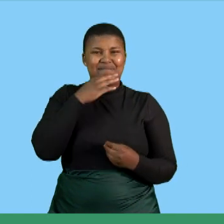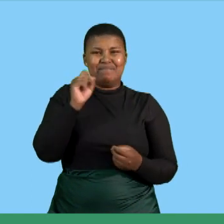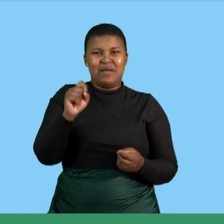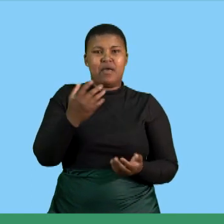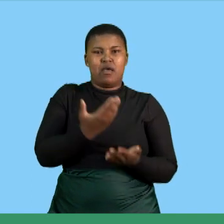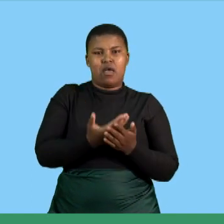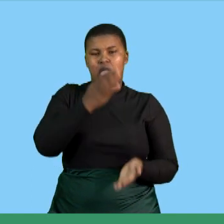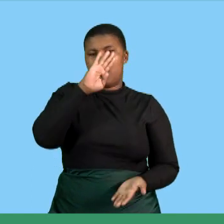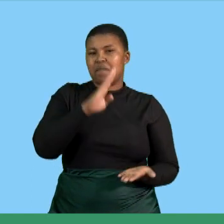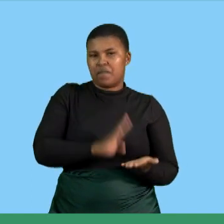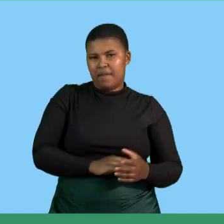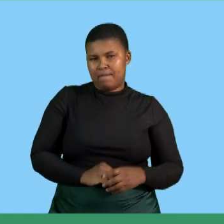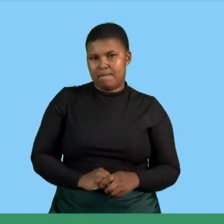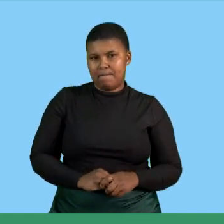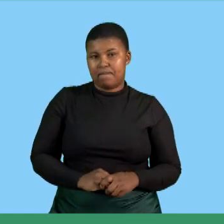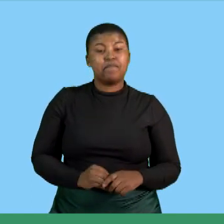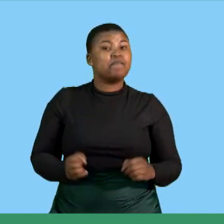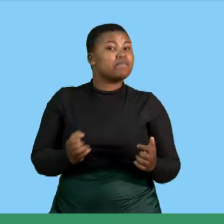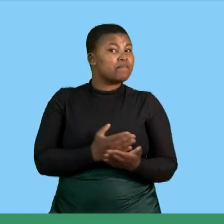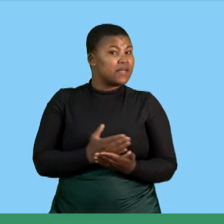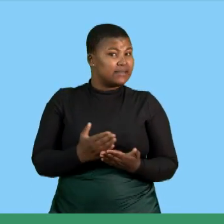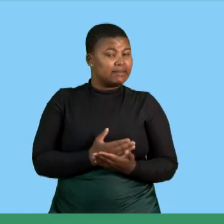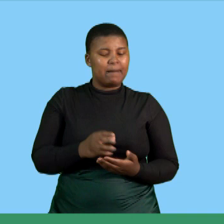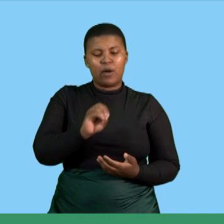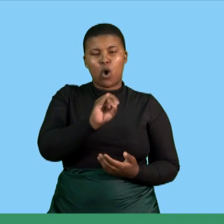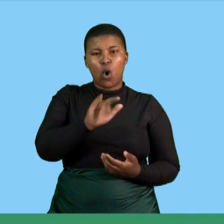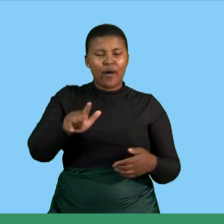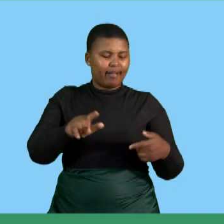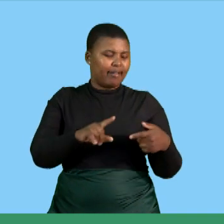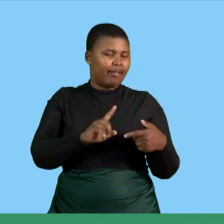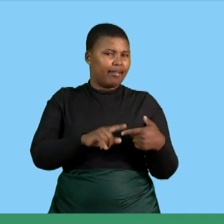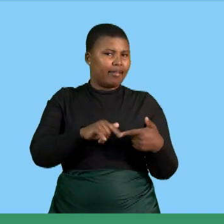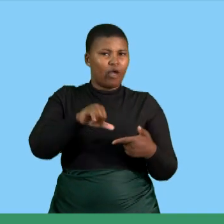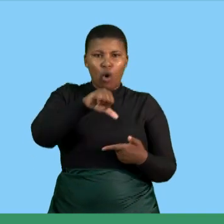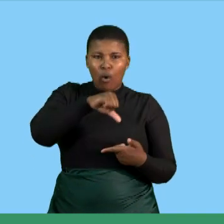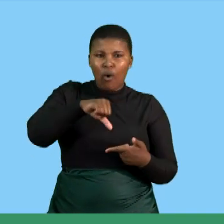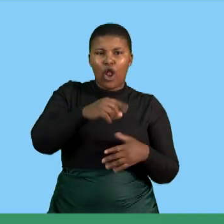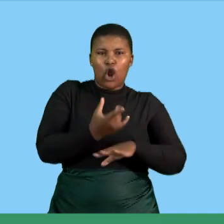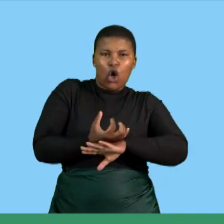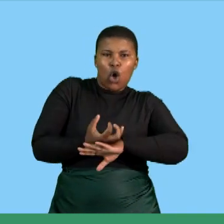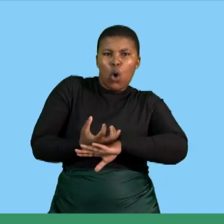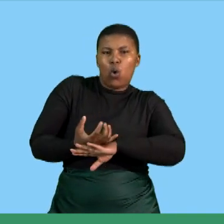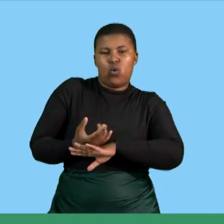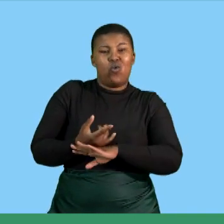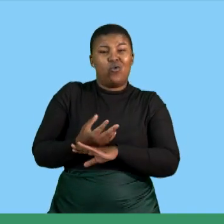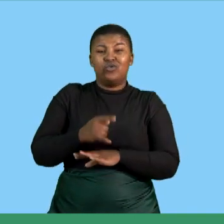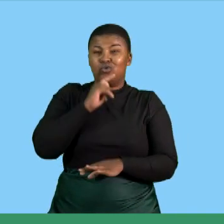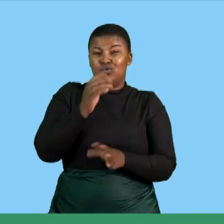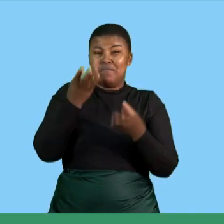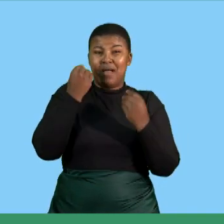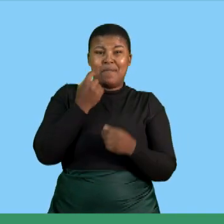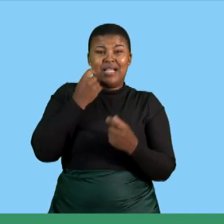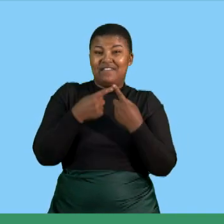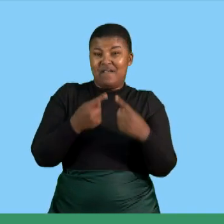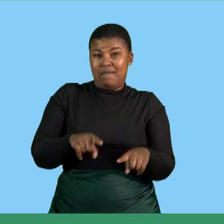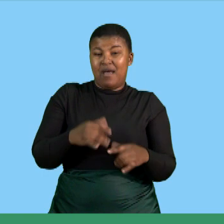So some natural resources such as oil or coal are scarce and expensive, so a business has